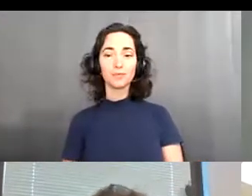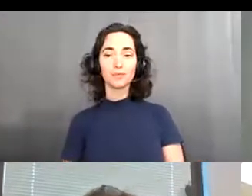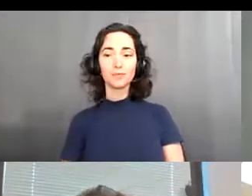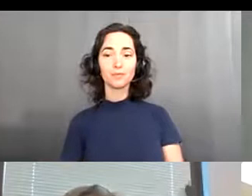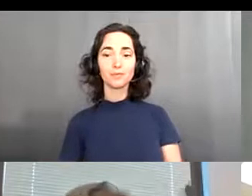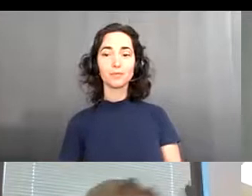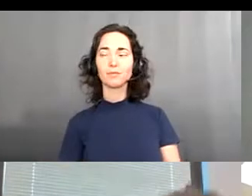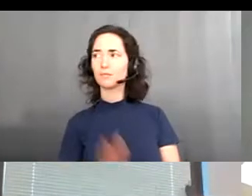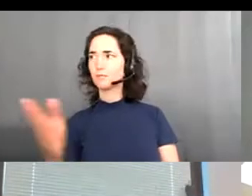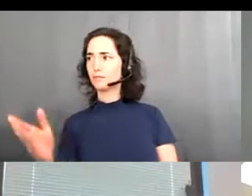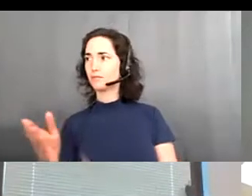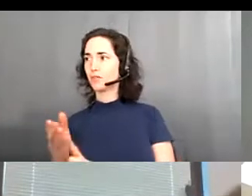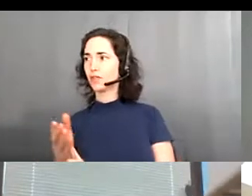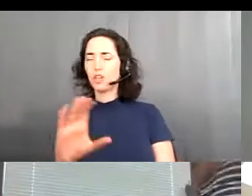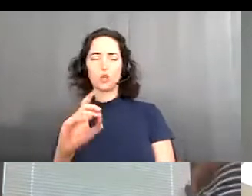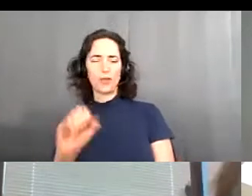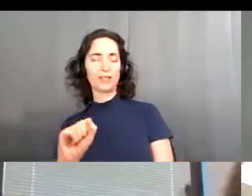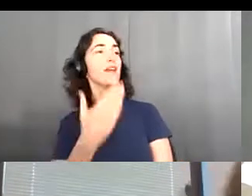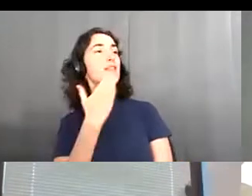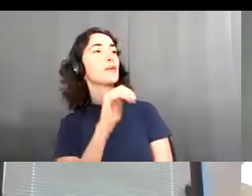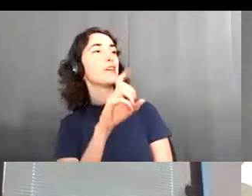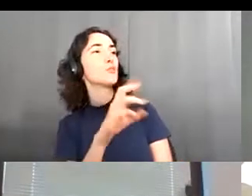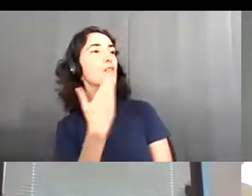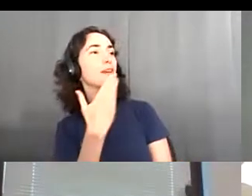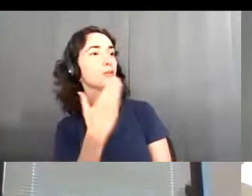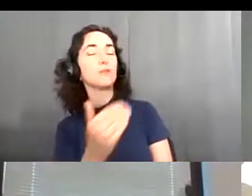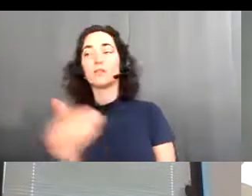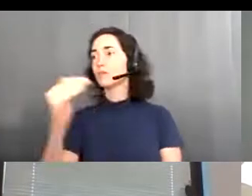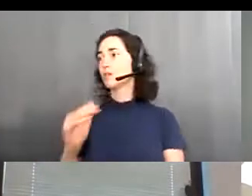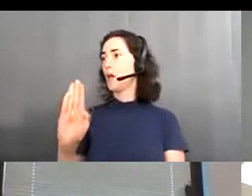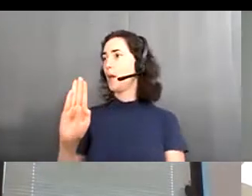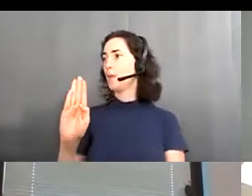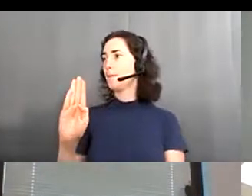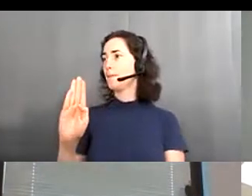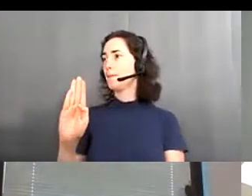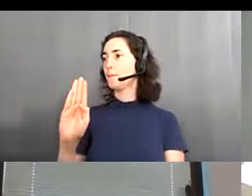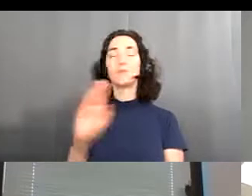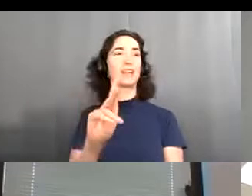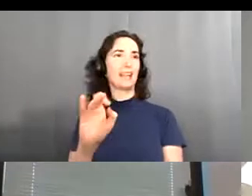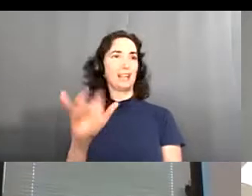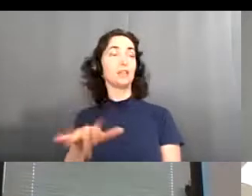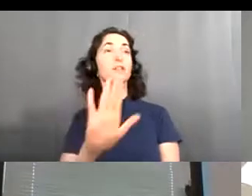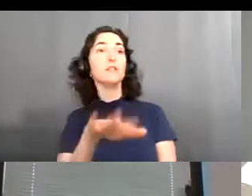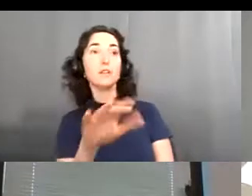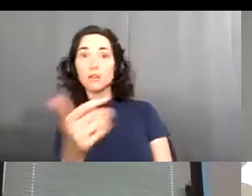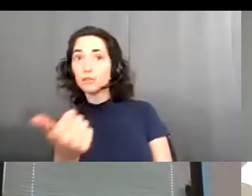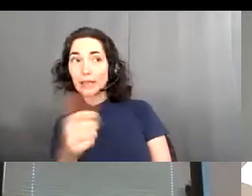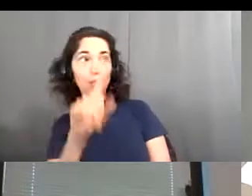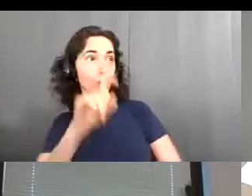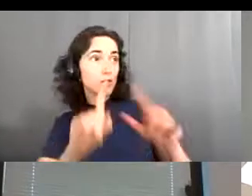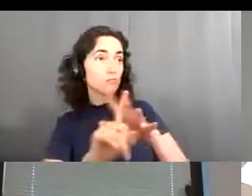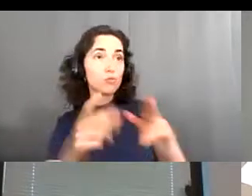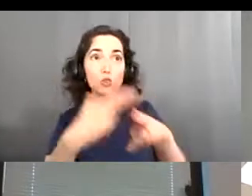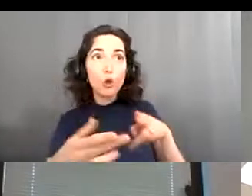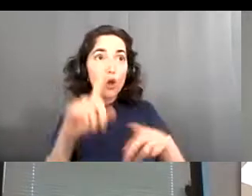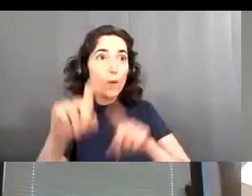Thank you, Andrew. Thank you. Does anybody have any questions for Andrew? Quick